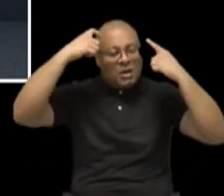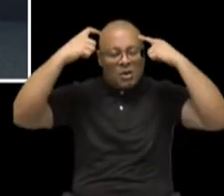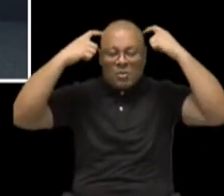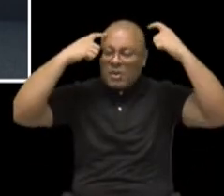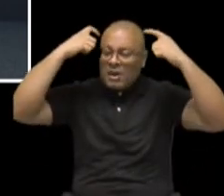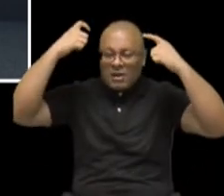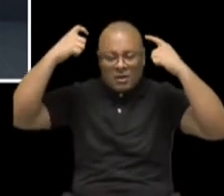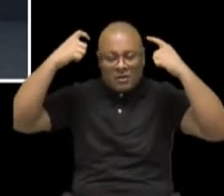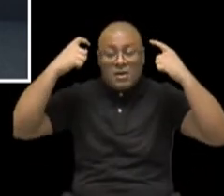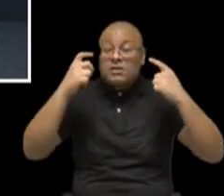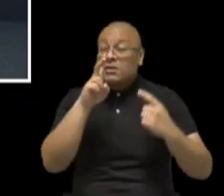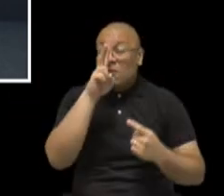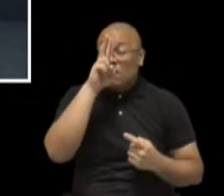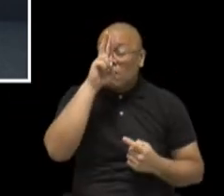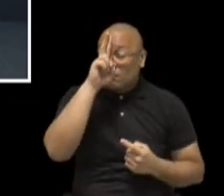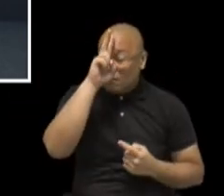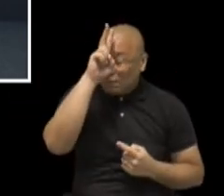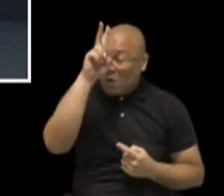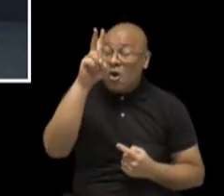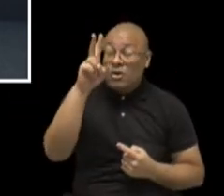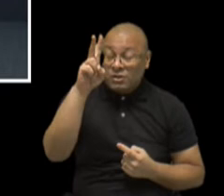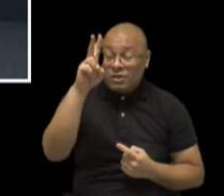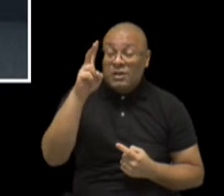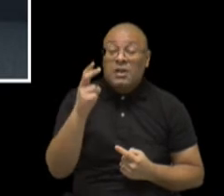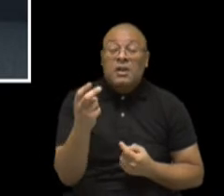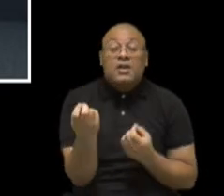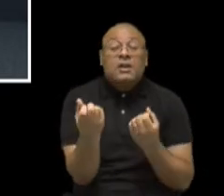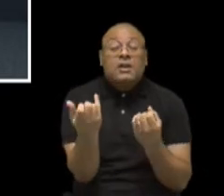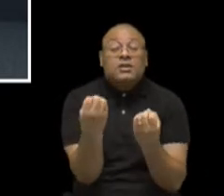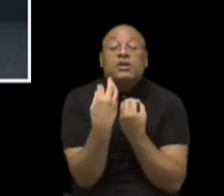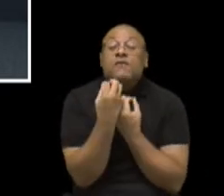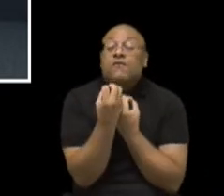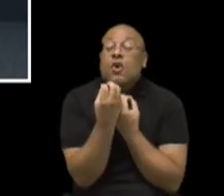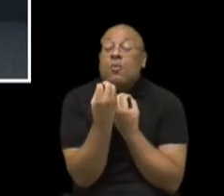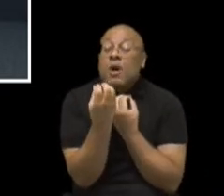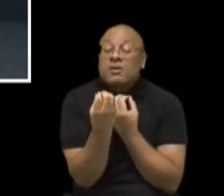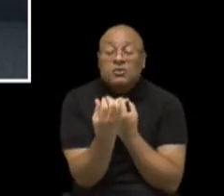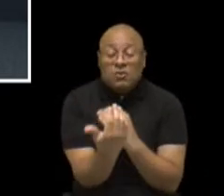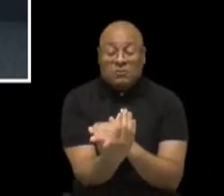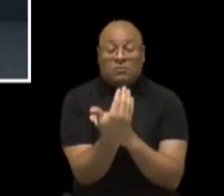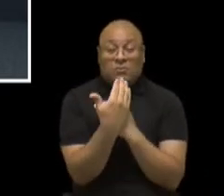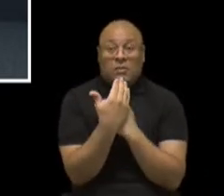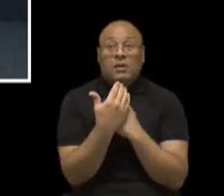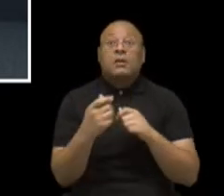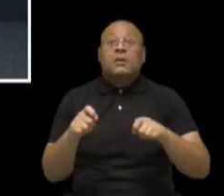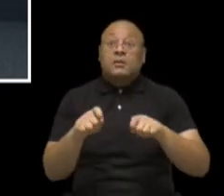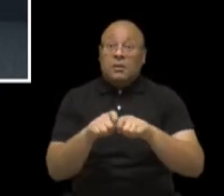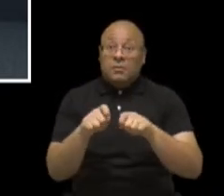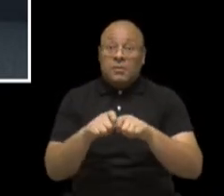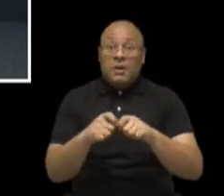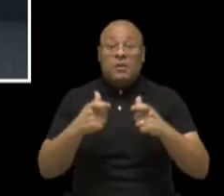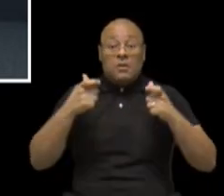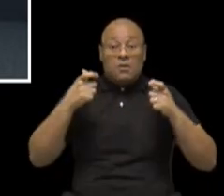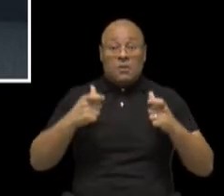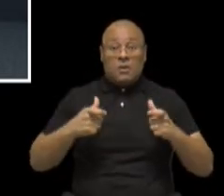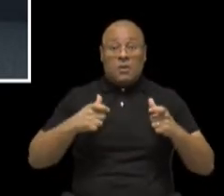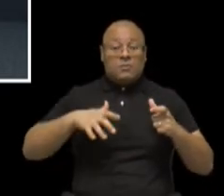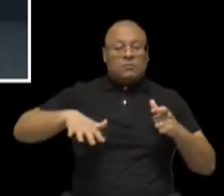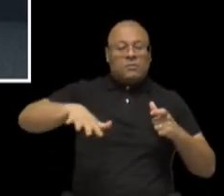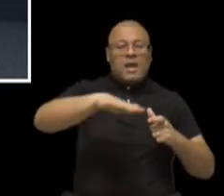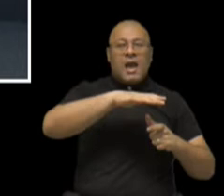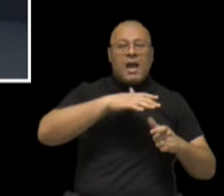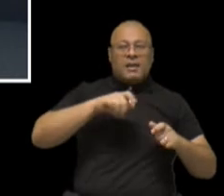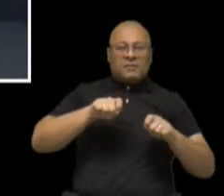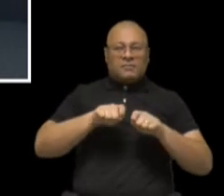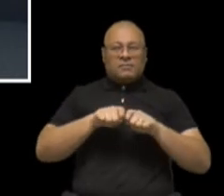the strongest source of inspiration. So make efforts to get out of your comfort zone and